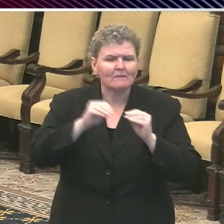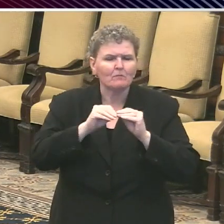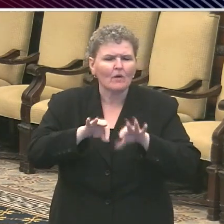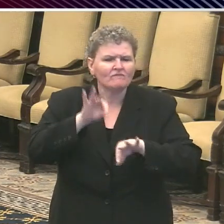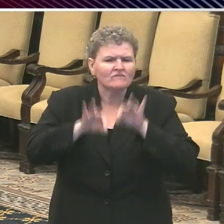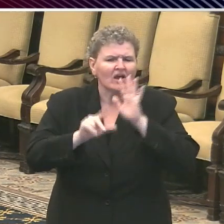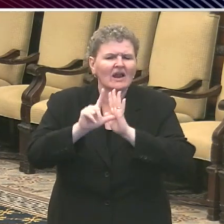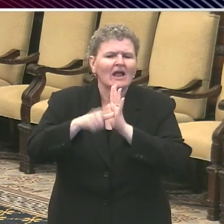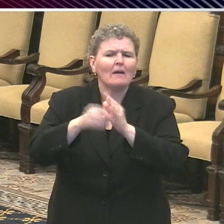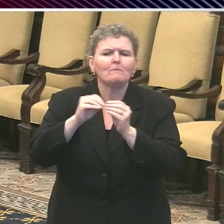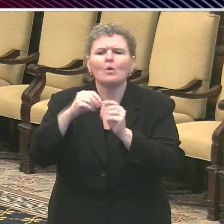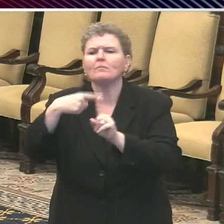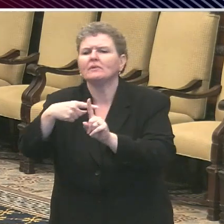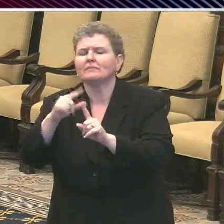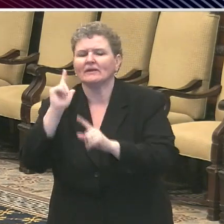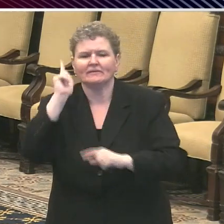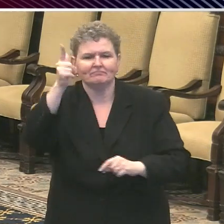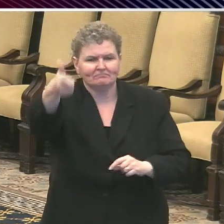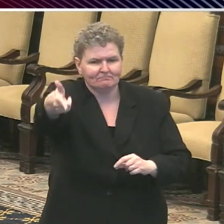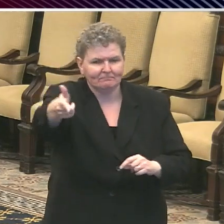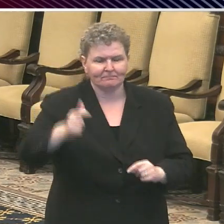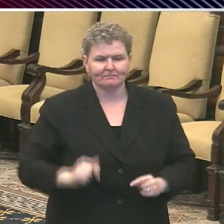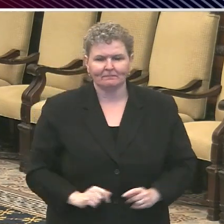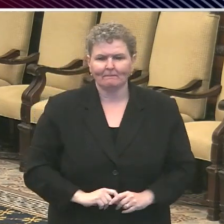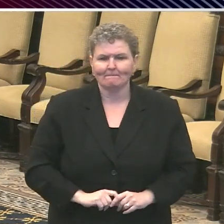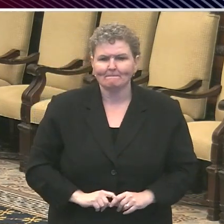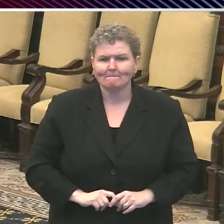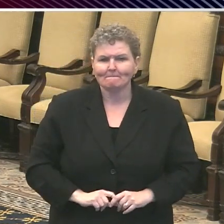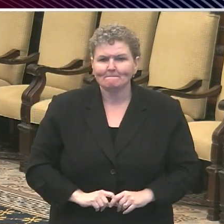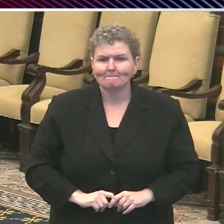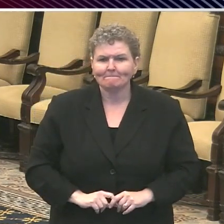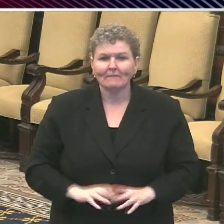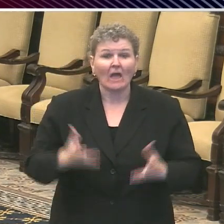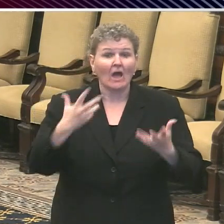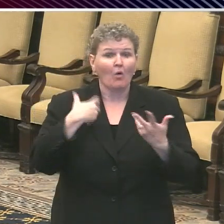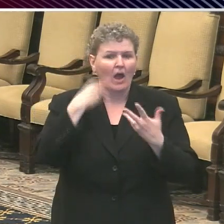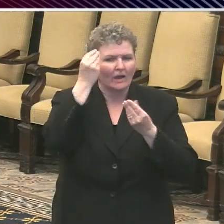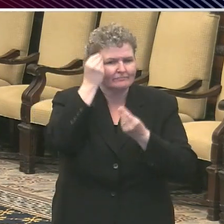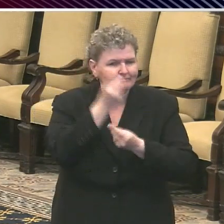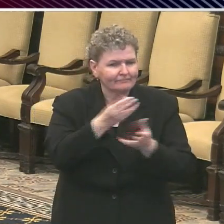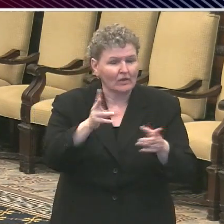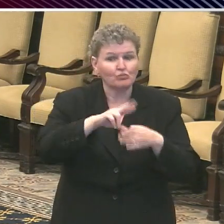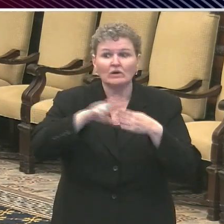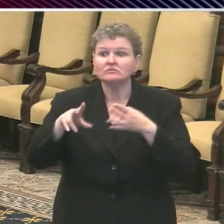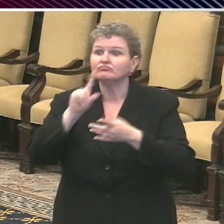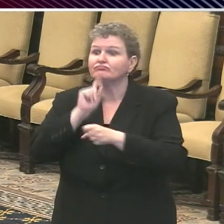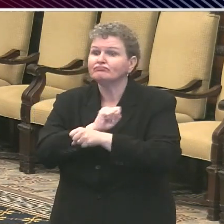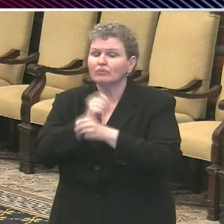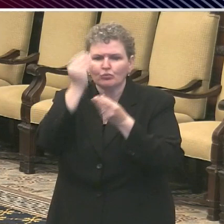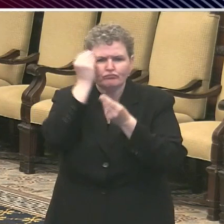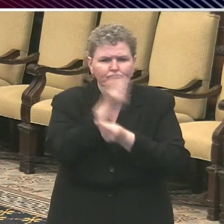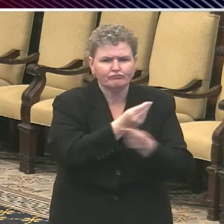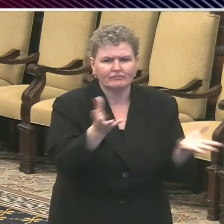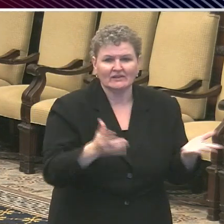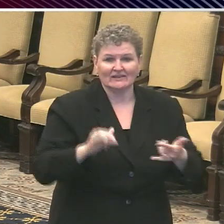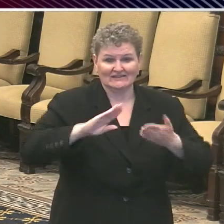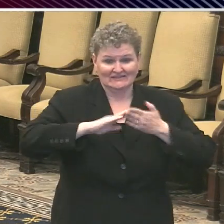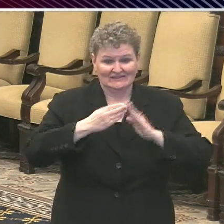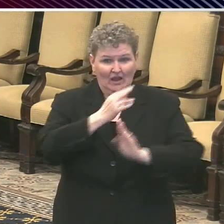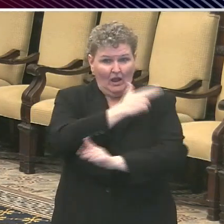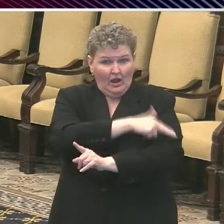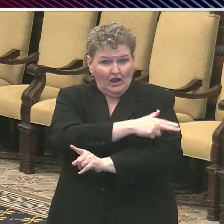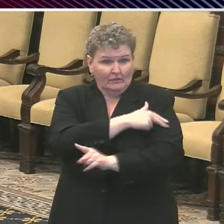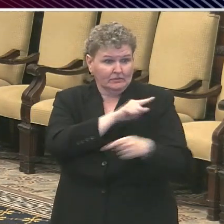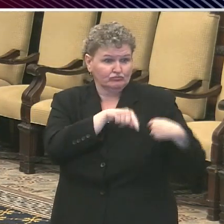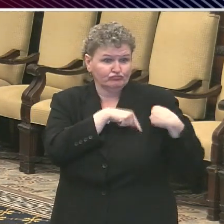soon as that screening is complete, we're going to compile the numbers and we will report that to you. The city's hospitals, as of yesterday afternoon, we were